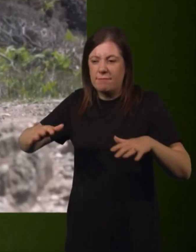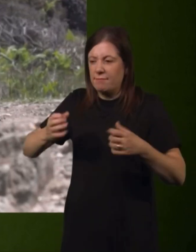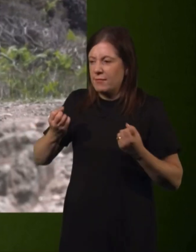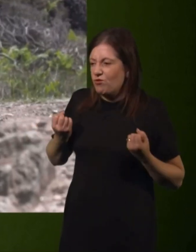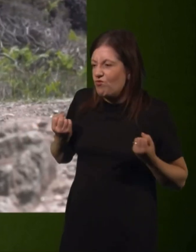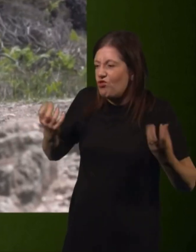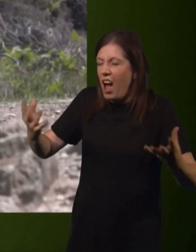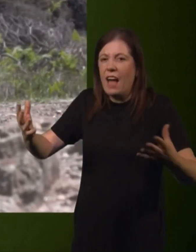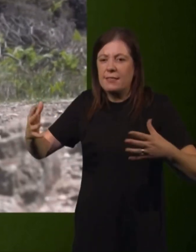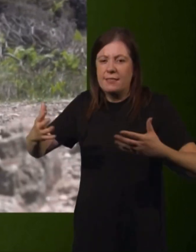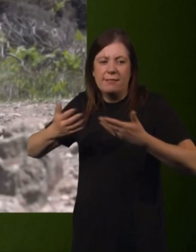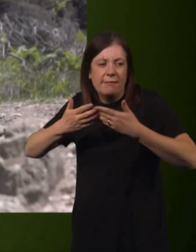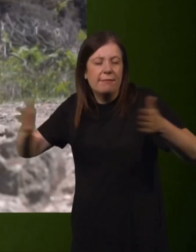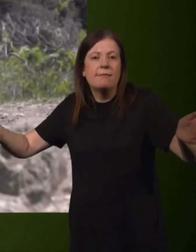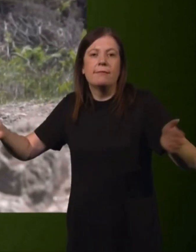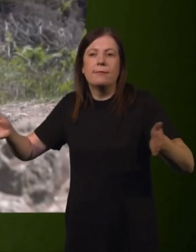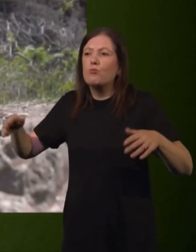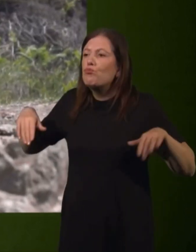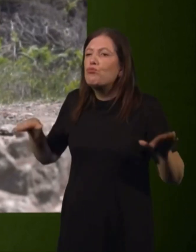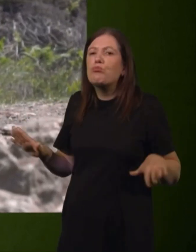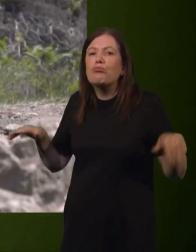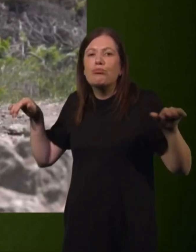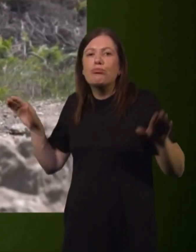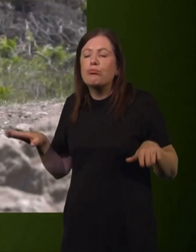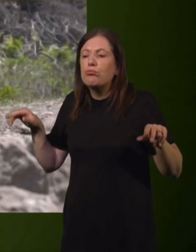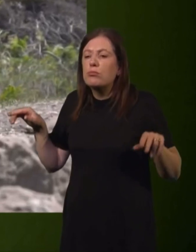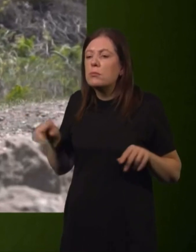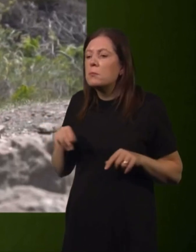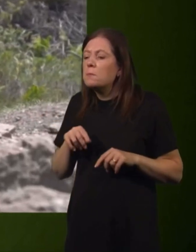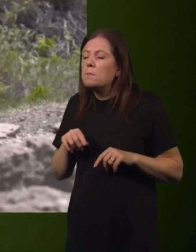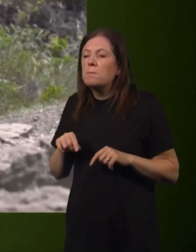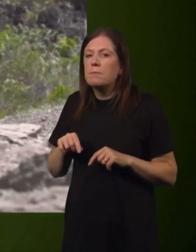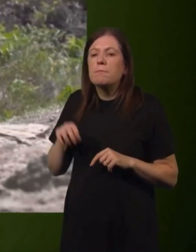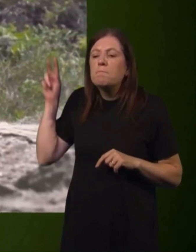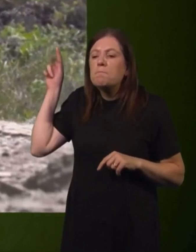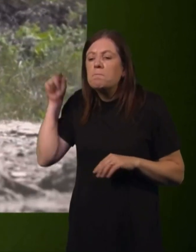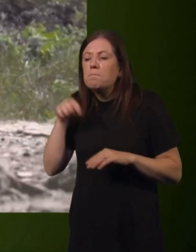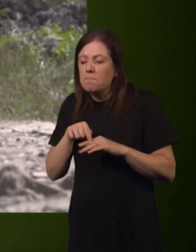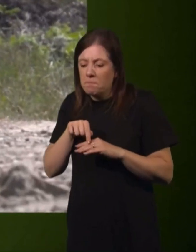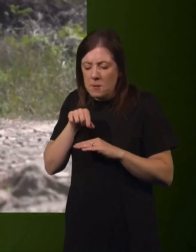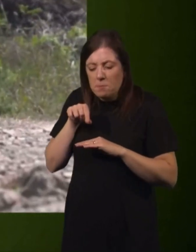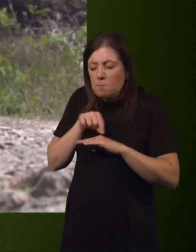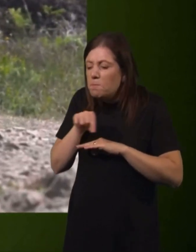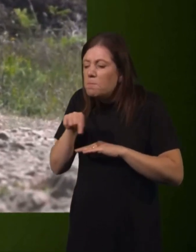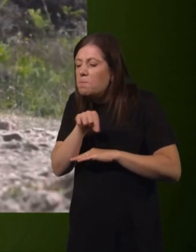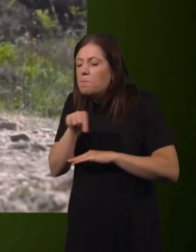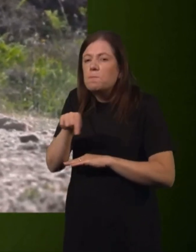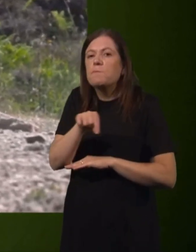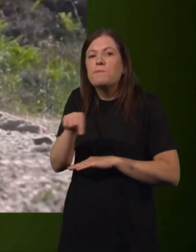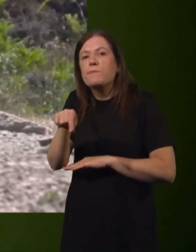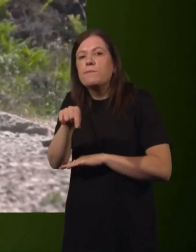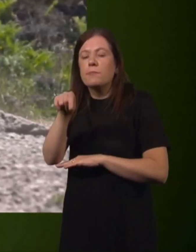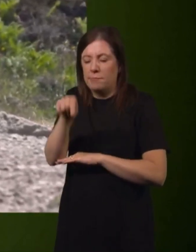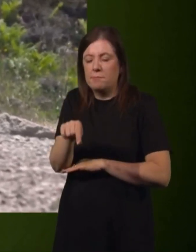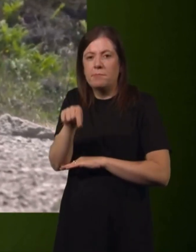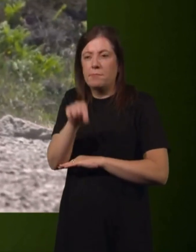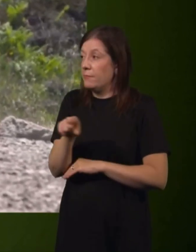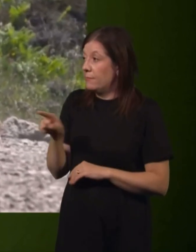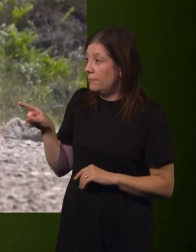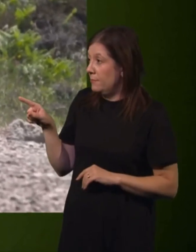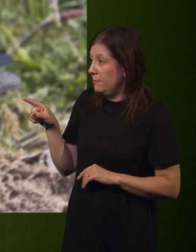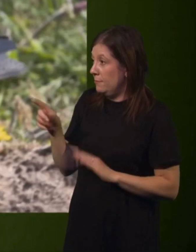grassy areas, which they'll use to probe, and they'll use those long bills to probe into the ground. You can see this